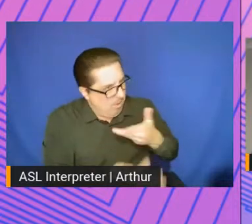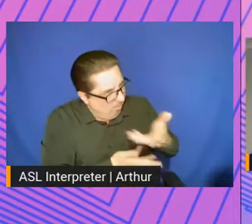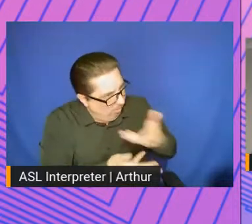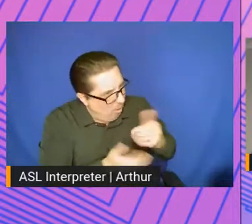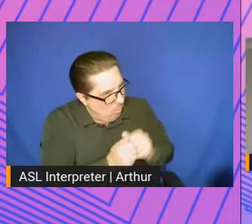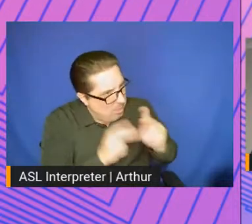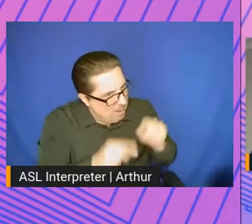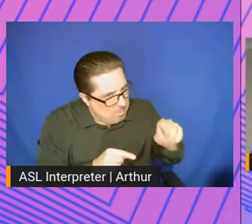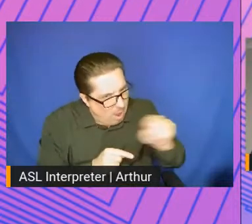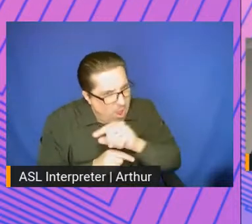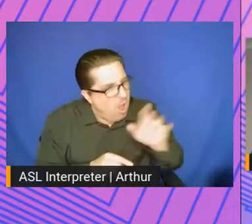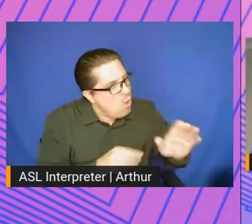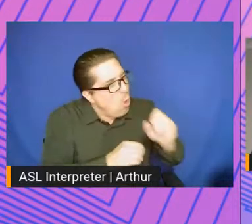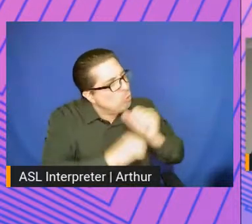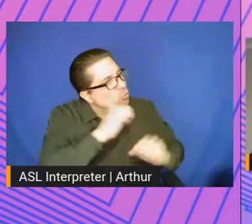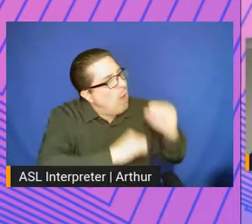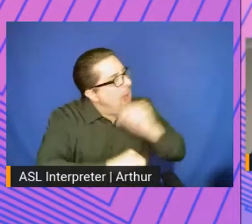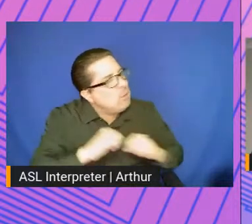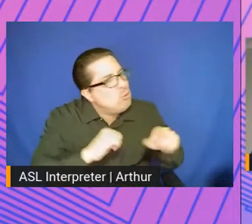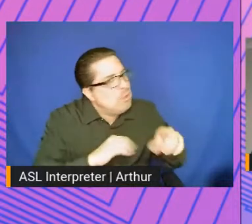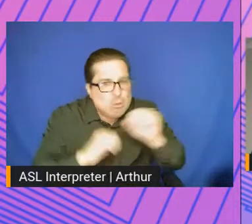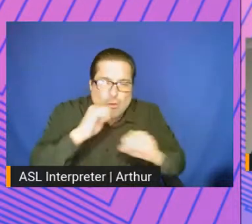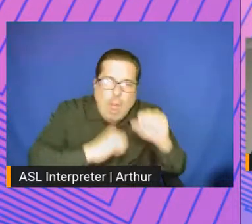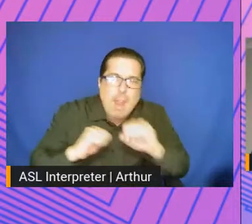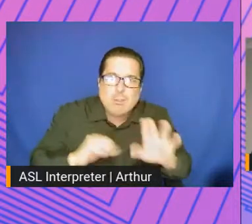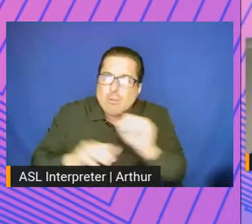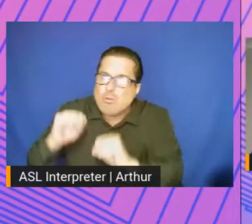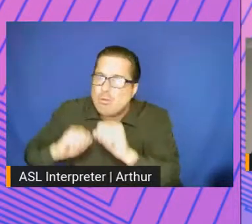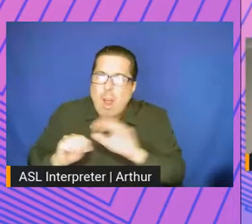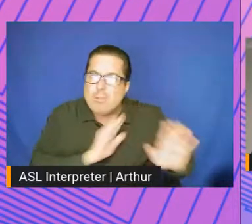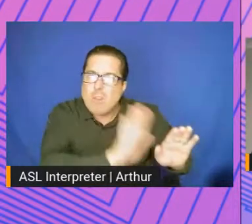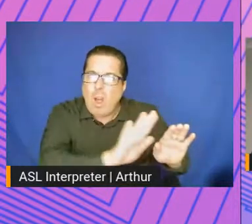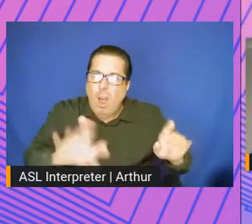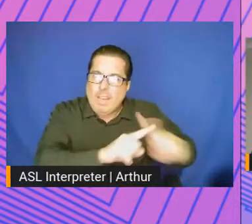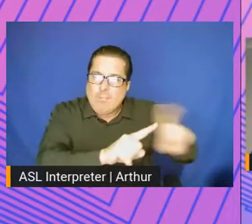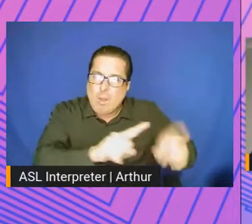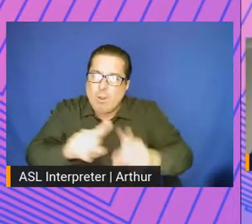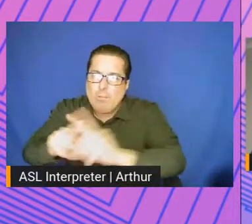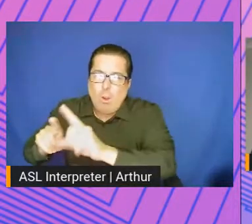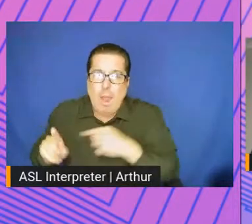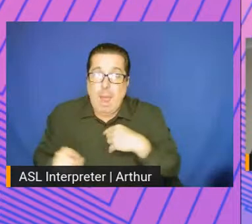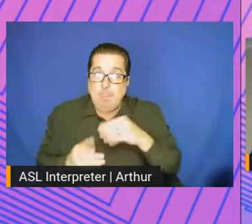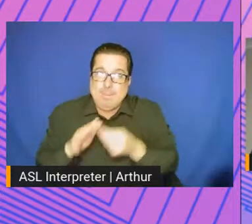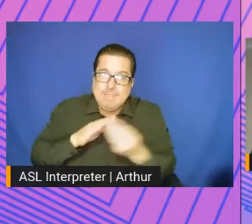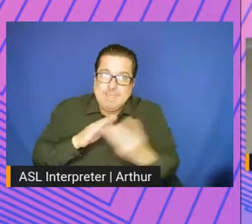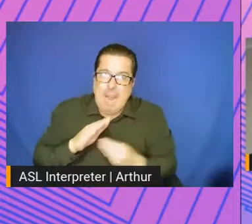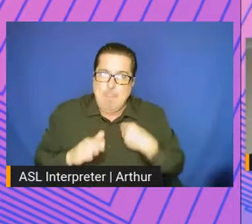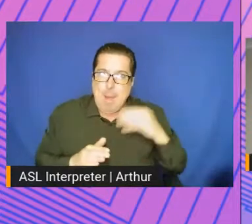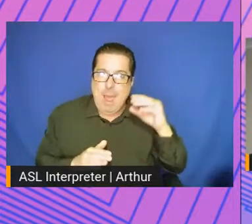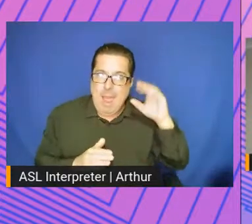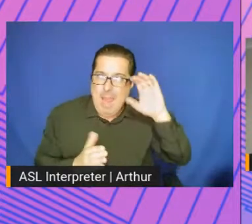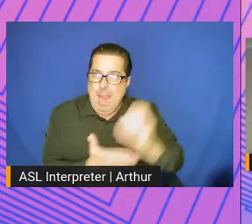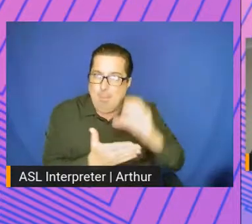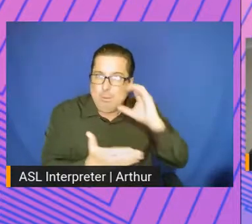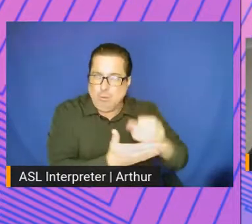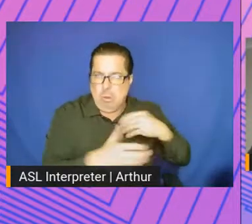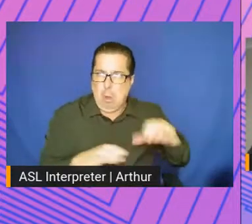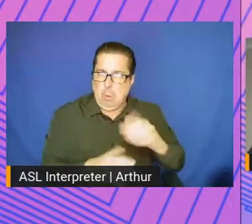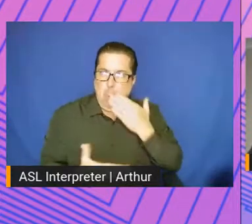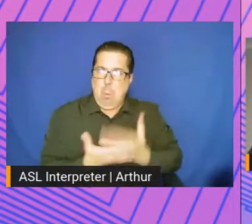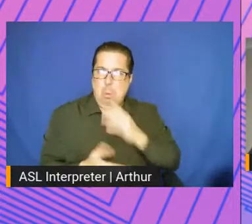asking them the different strategies they have in place, it's usually, well, I'm scanning my images, so I think I'm doing pretty good. But there's a lot more.